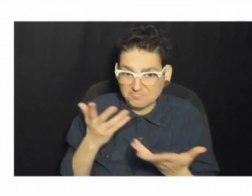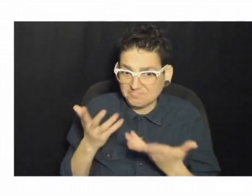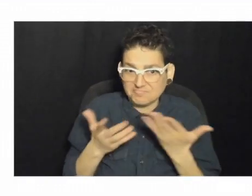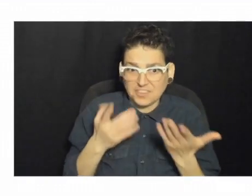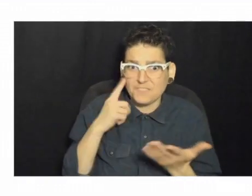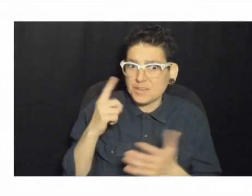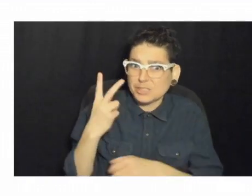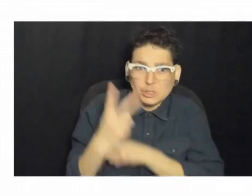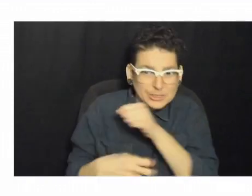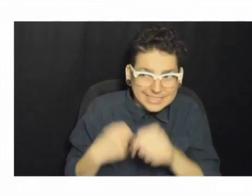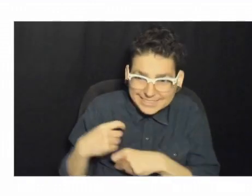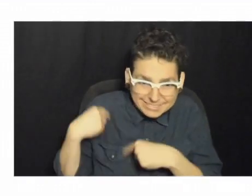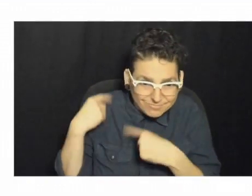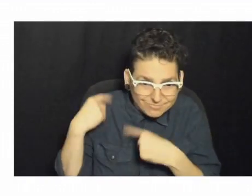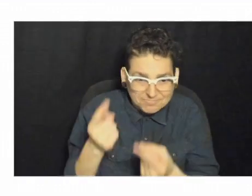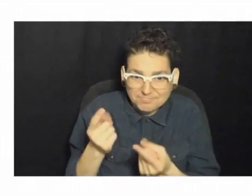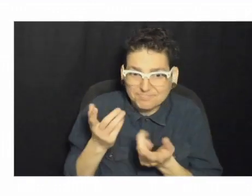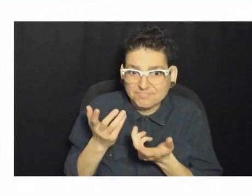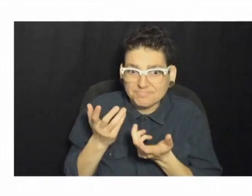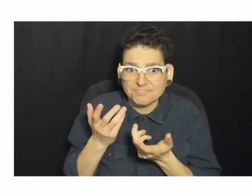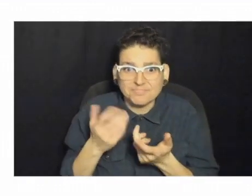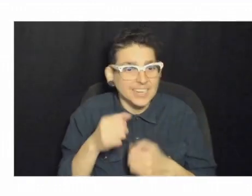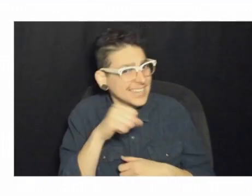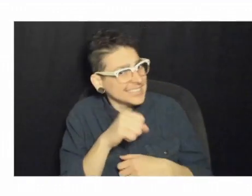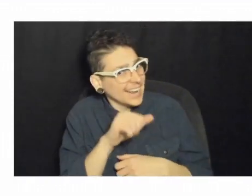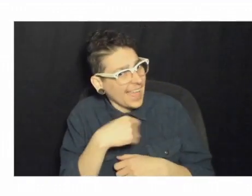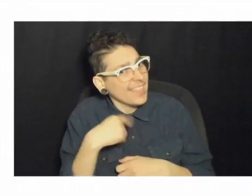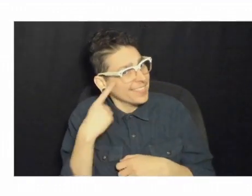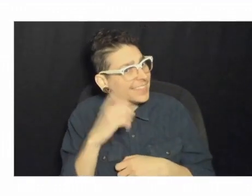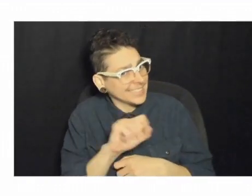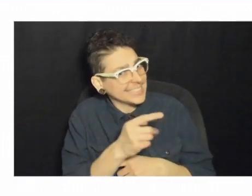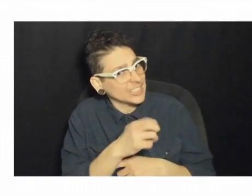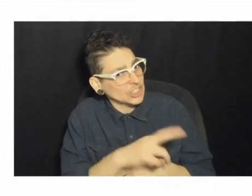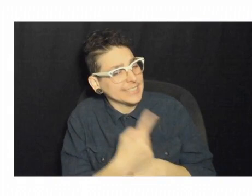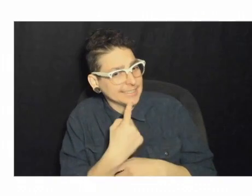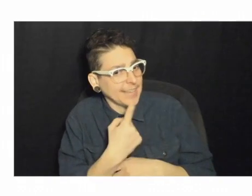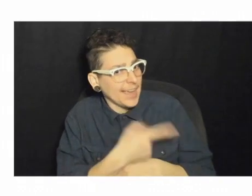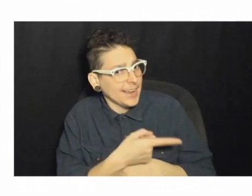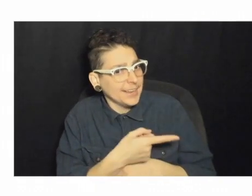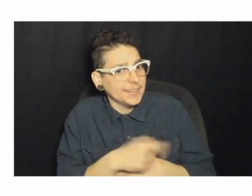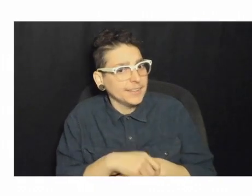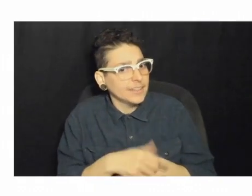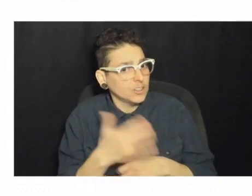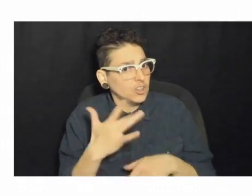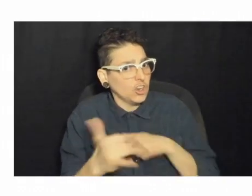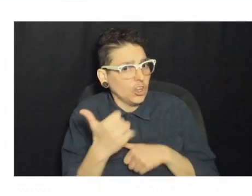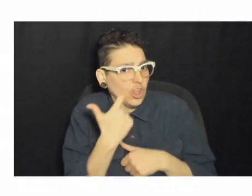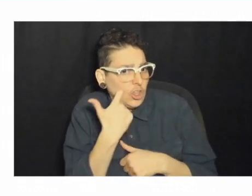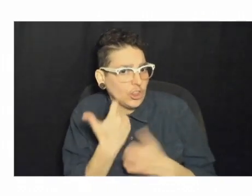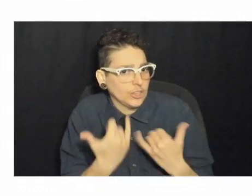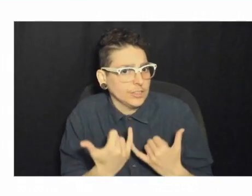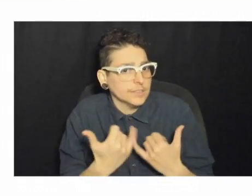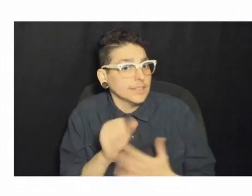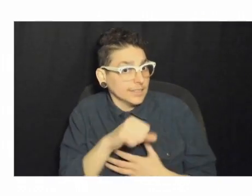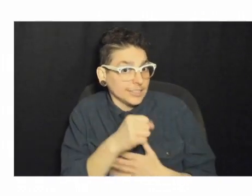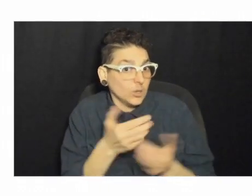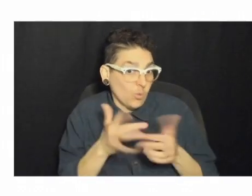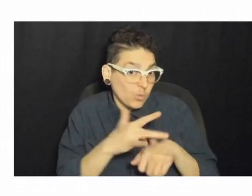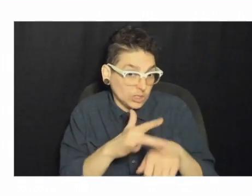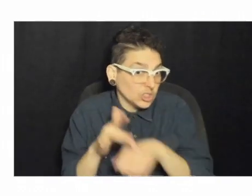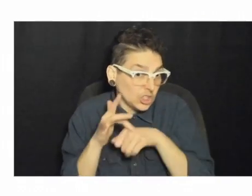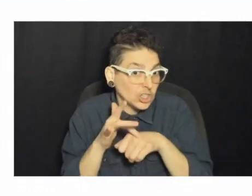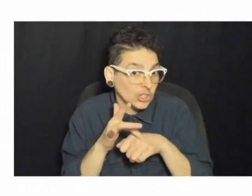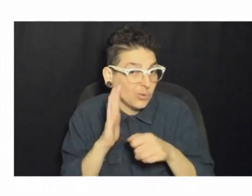earlier, we'll get it right. And some of those resources will disappear. And so I think it's two things. How